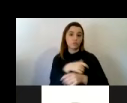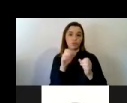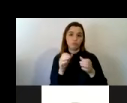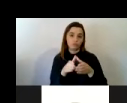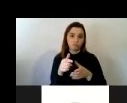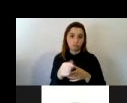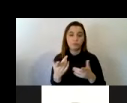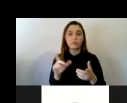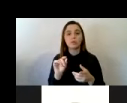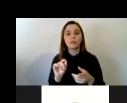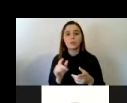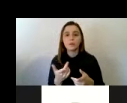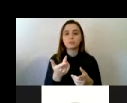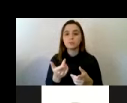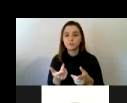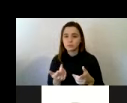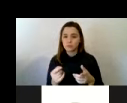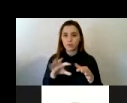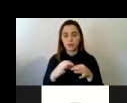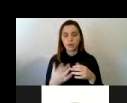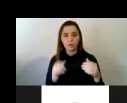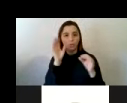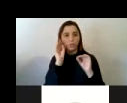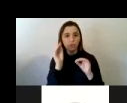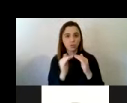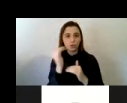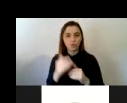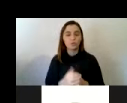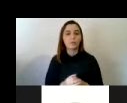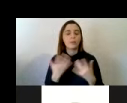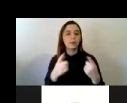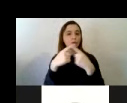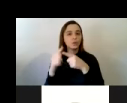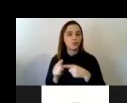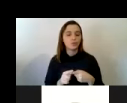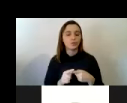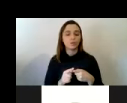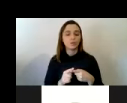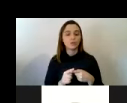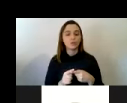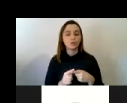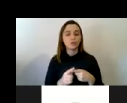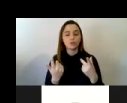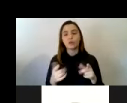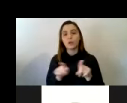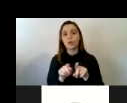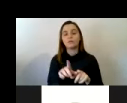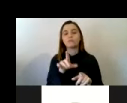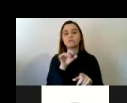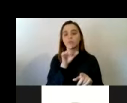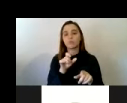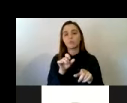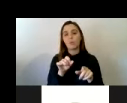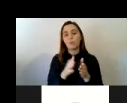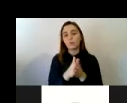higher education. So diversity, inclusion, equal opportunities have